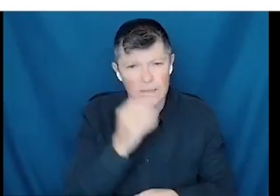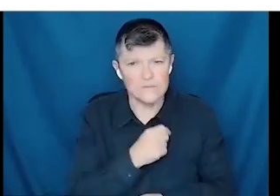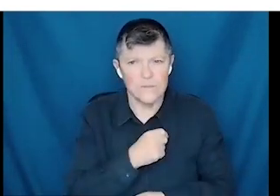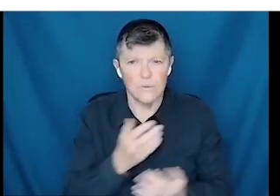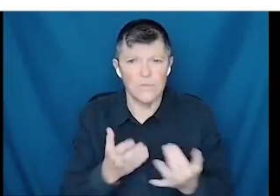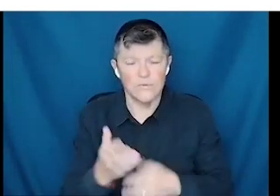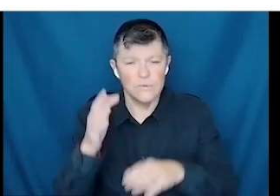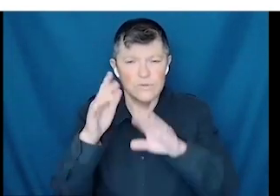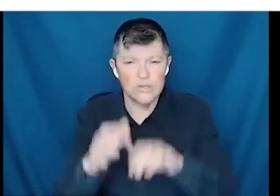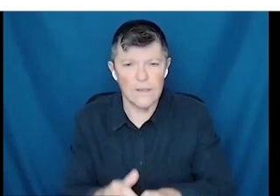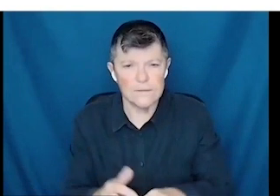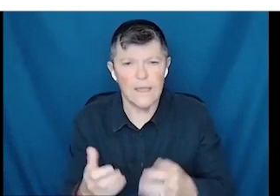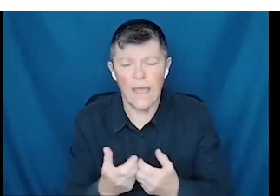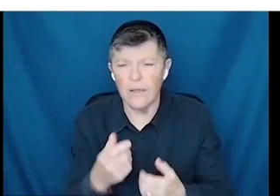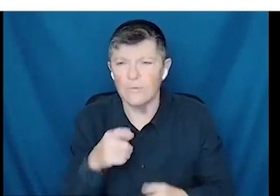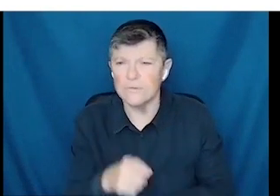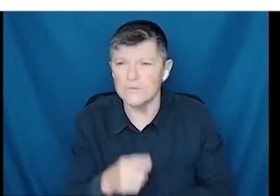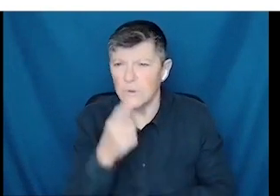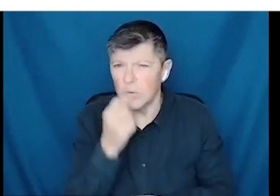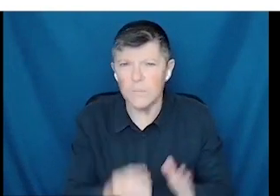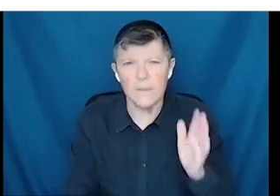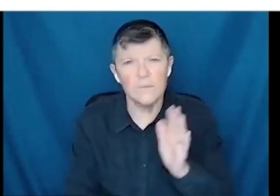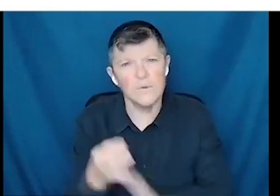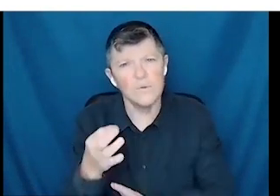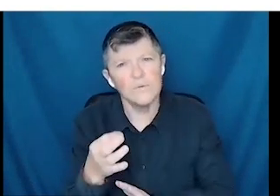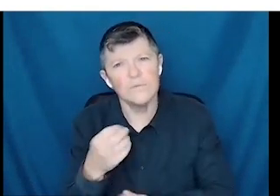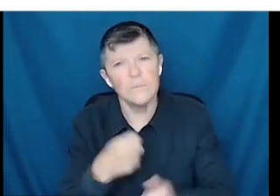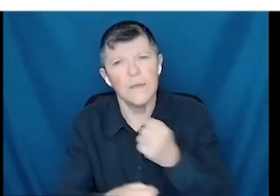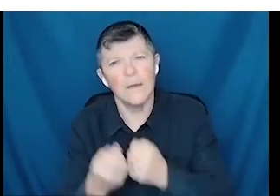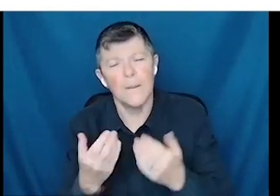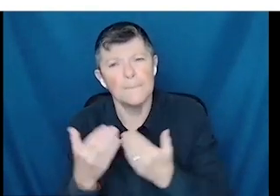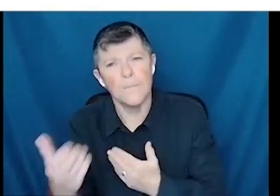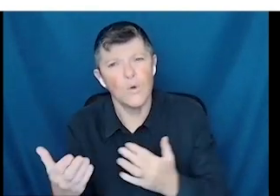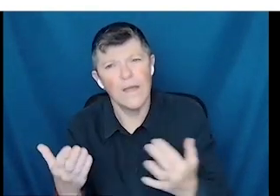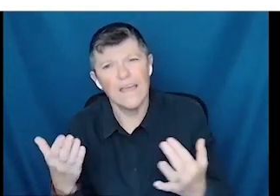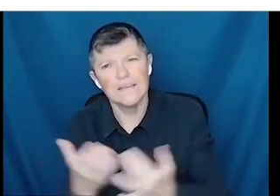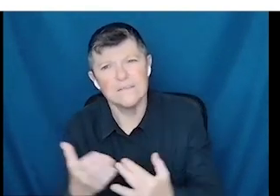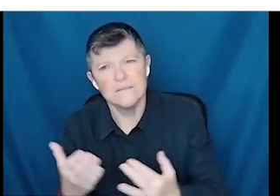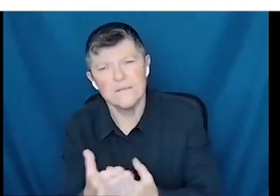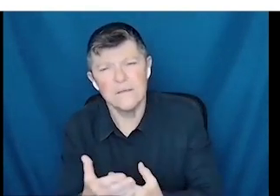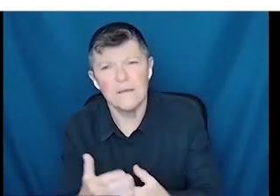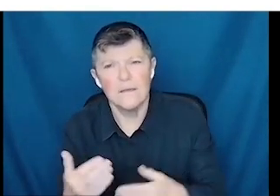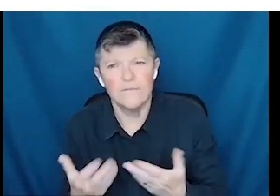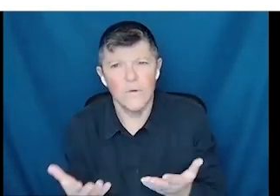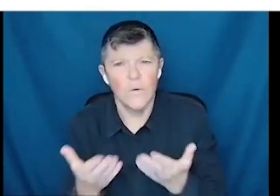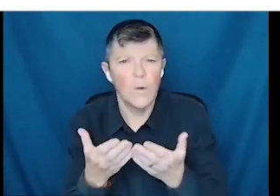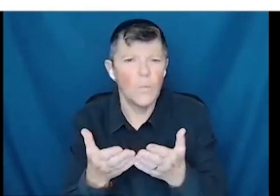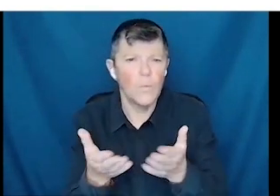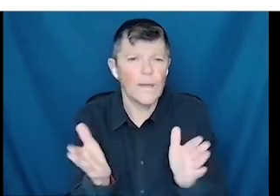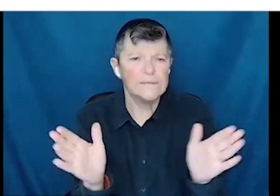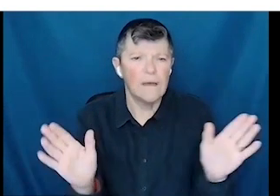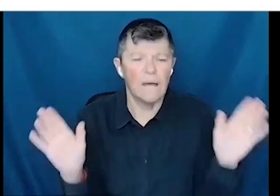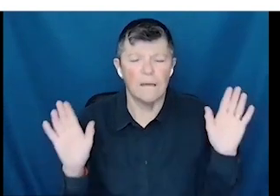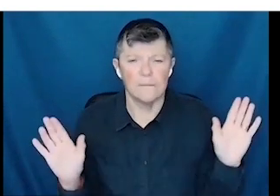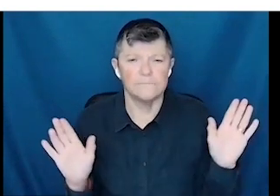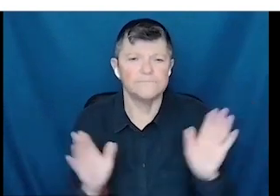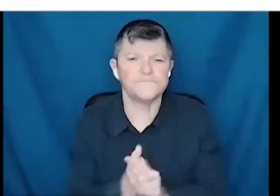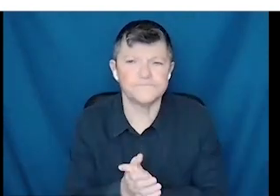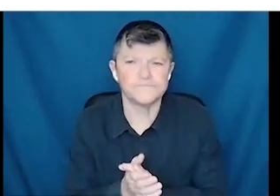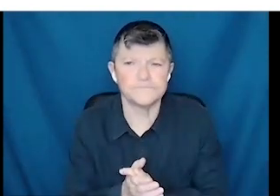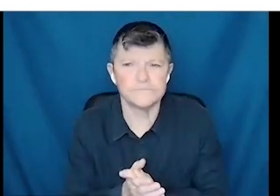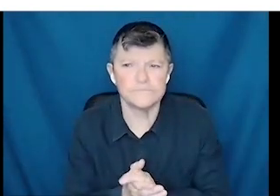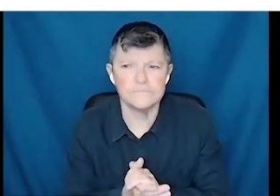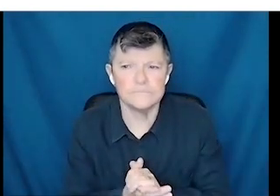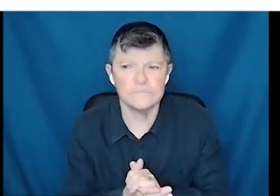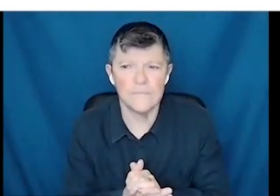this could be improved to be, again, more accessible and for like a wider audience. For